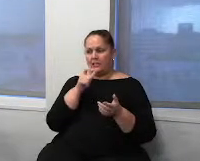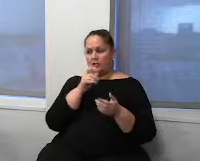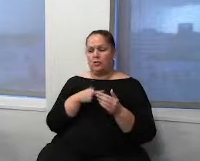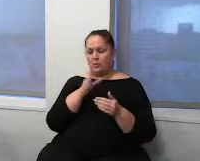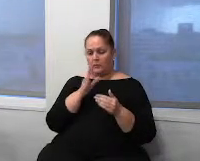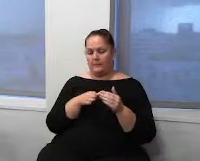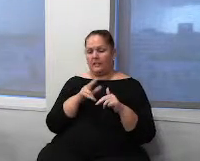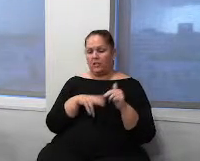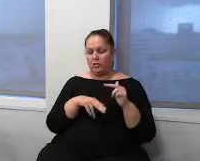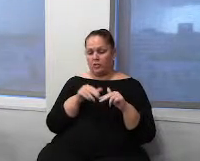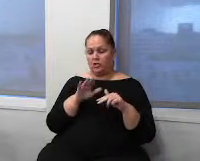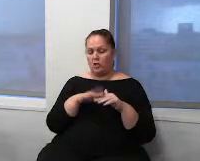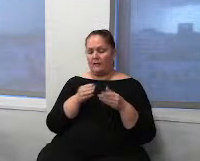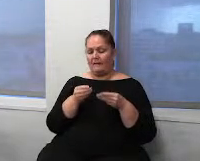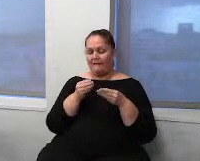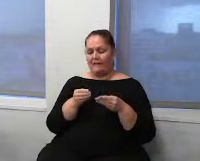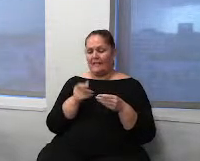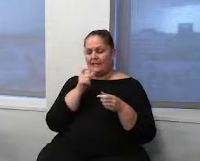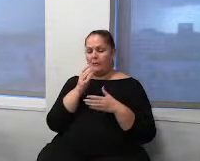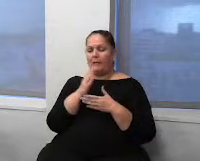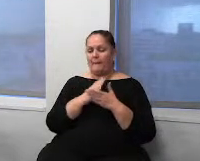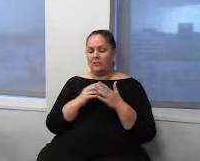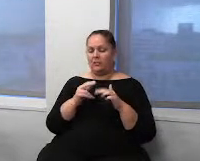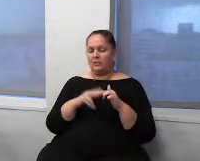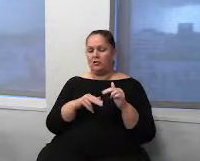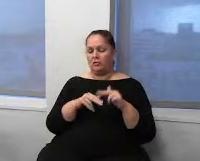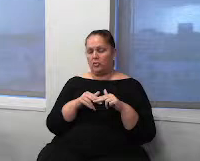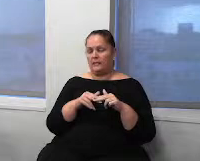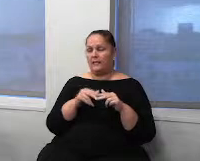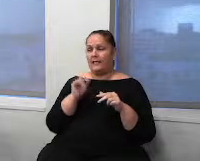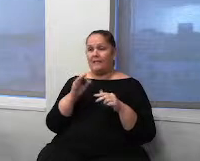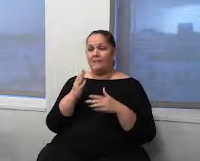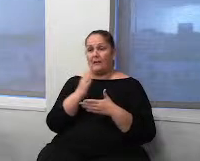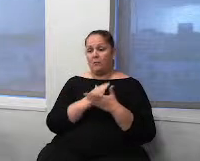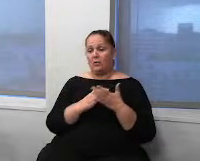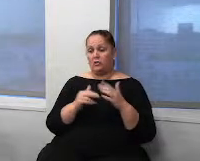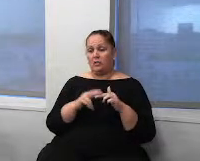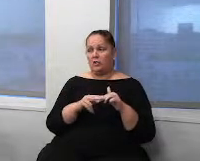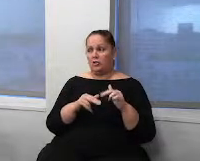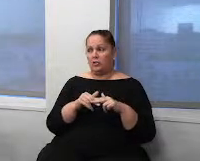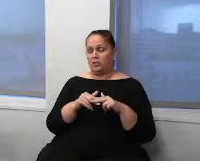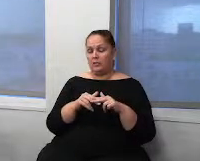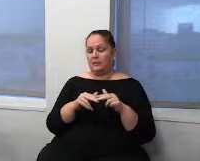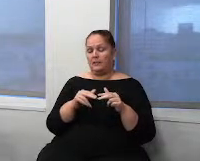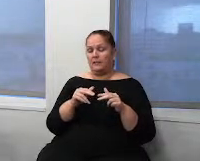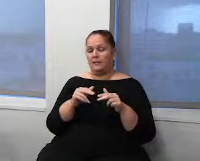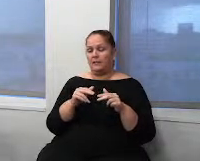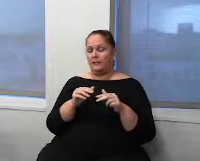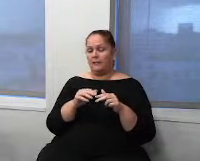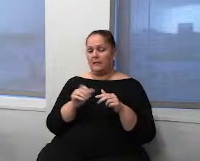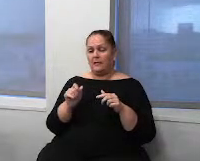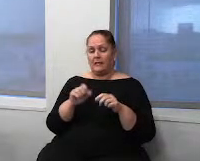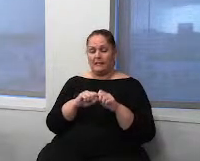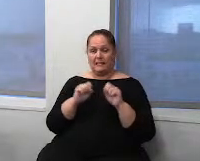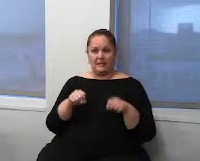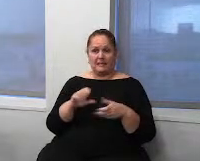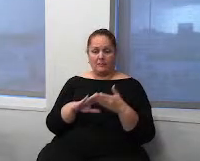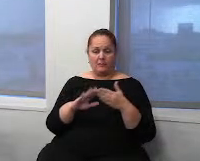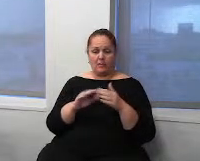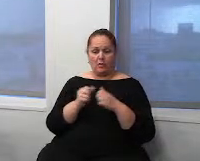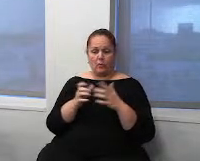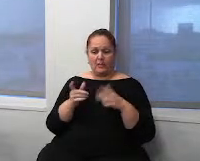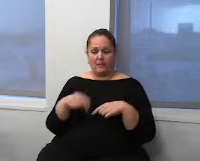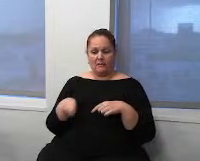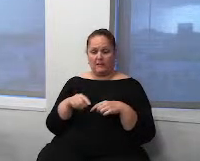there's a need to complete construction on feeders that were partially constructed. If they're partially constructed, the system's been